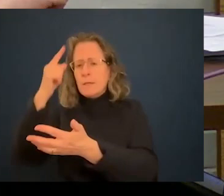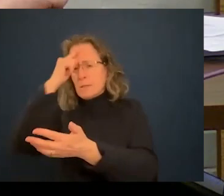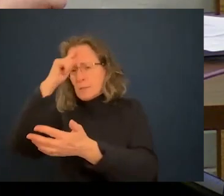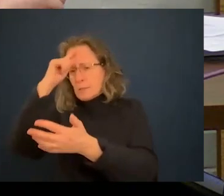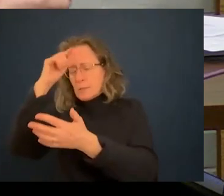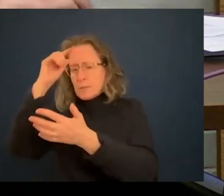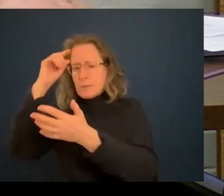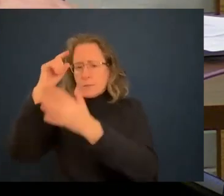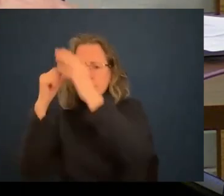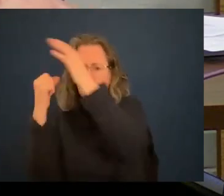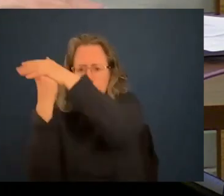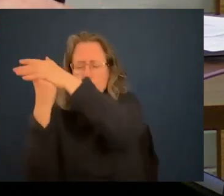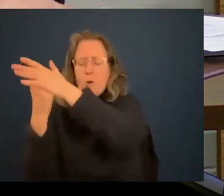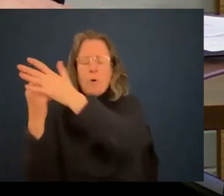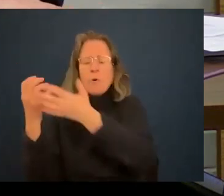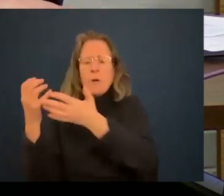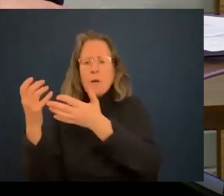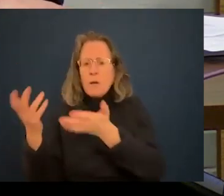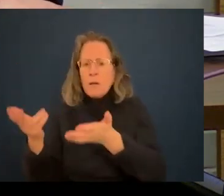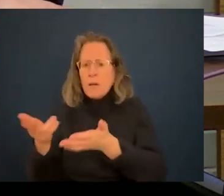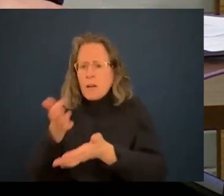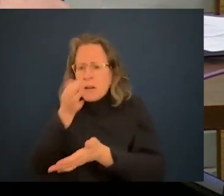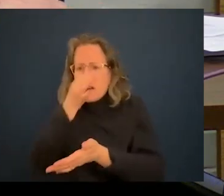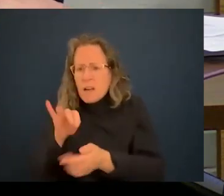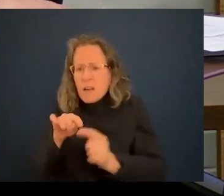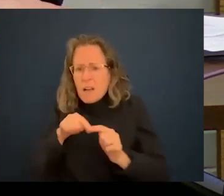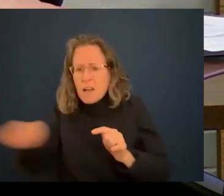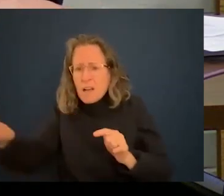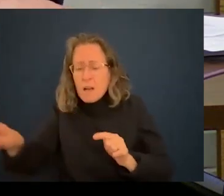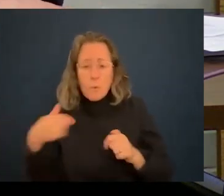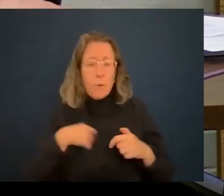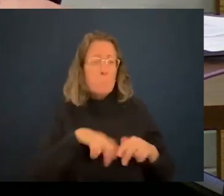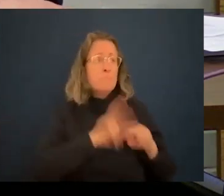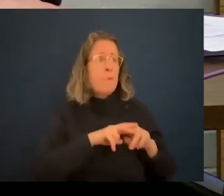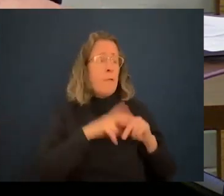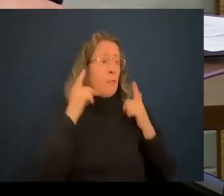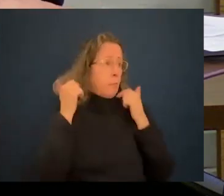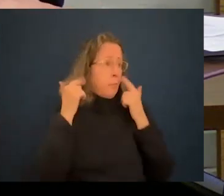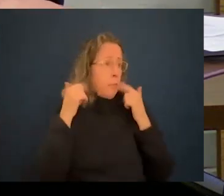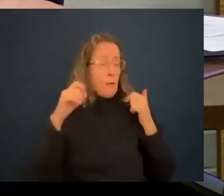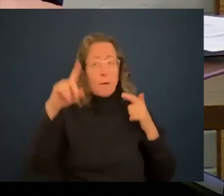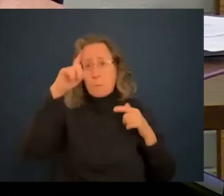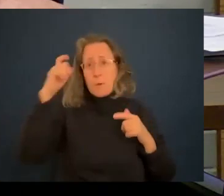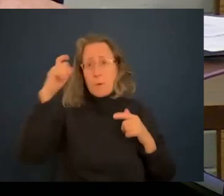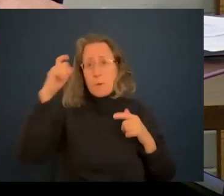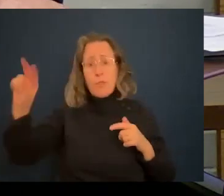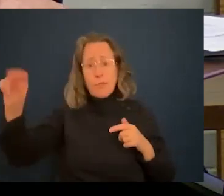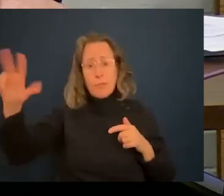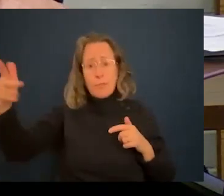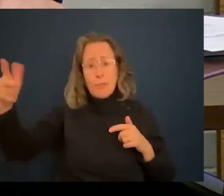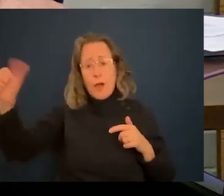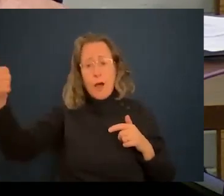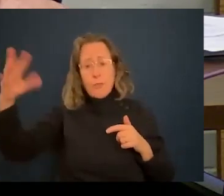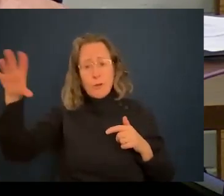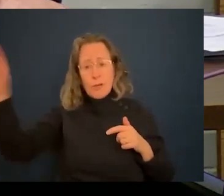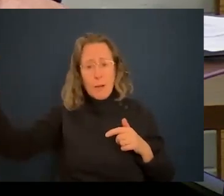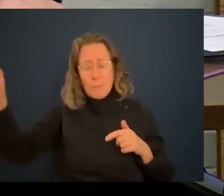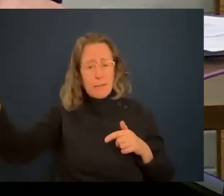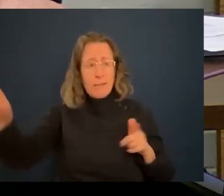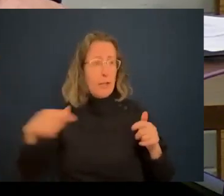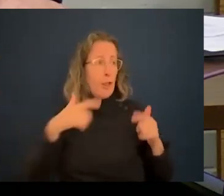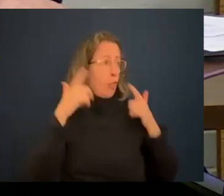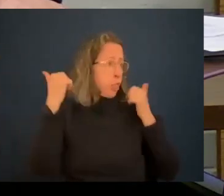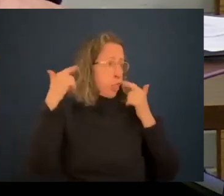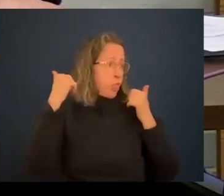us that we can go and help and save their life and sit there because there's a third party um contractor that's coming it's